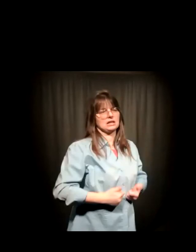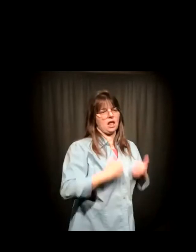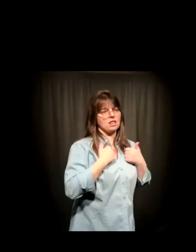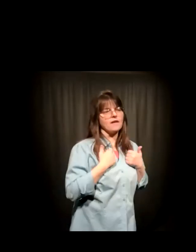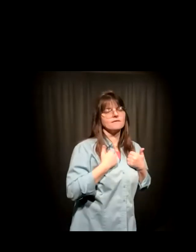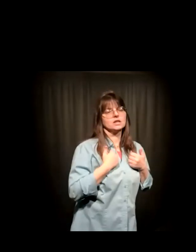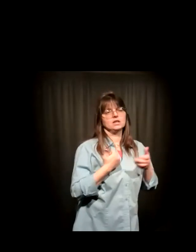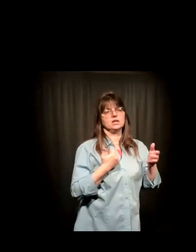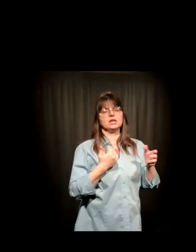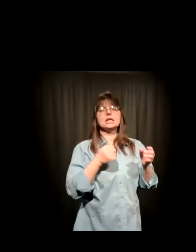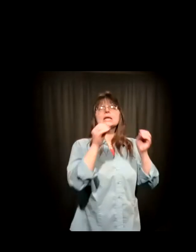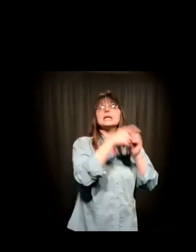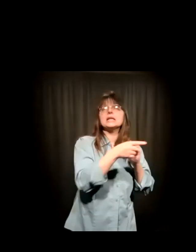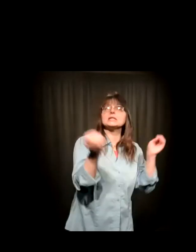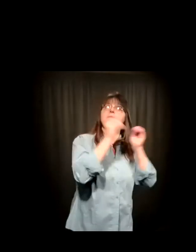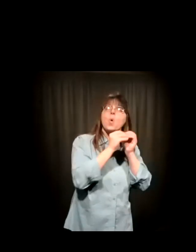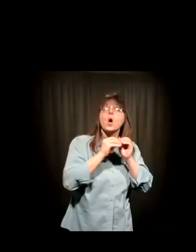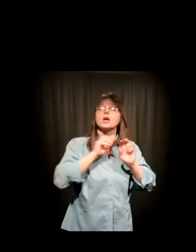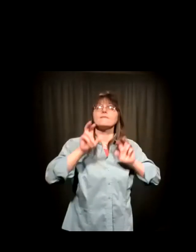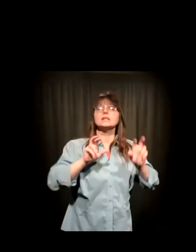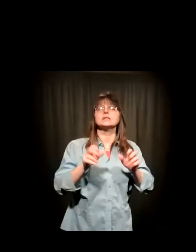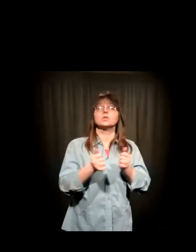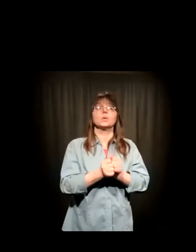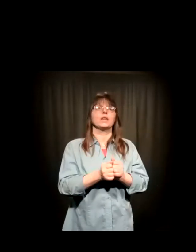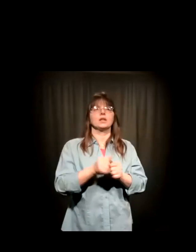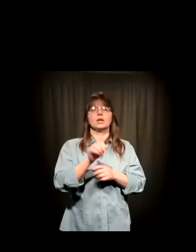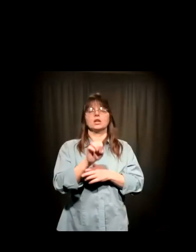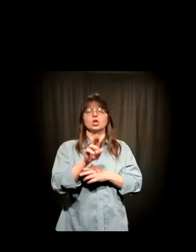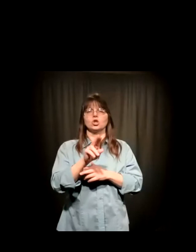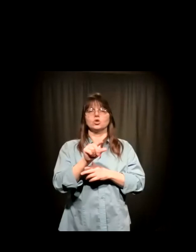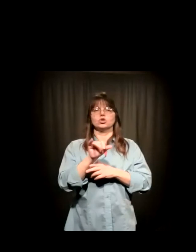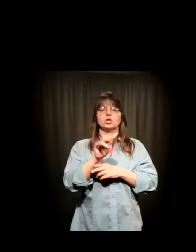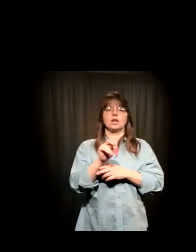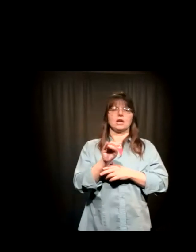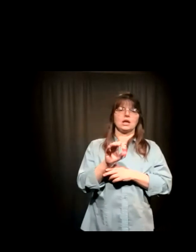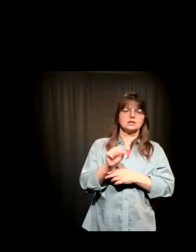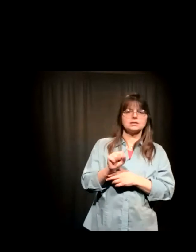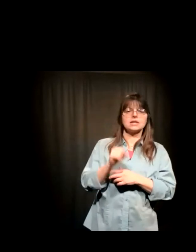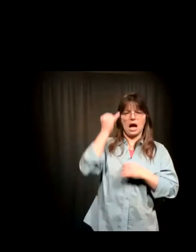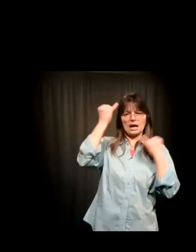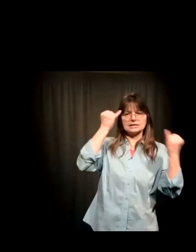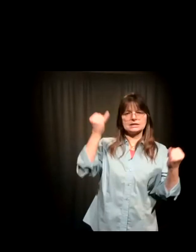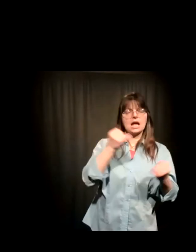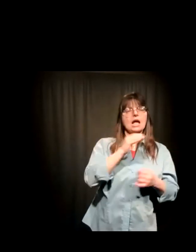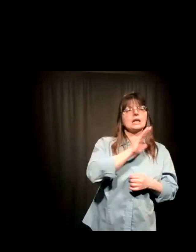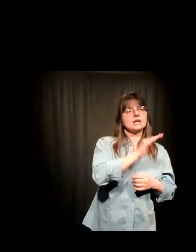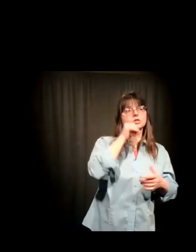invested in these eugenics ideas, and when his wife is becoming pretty uncomfortable with